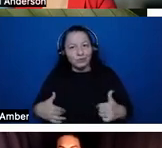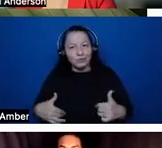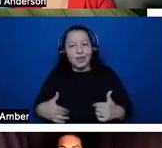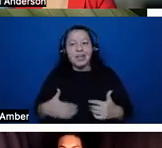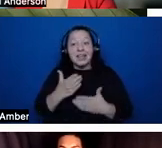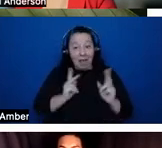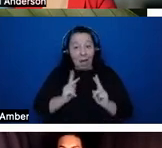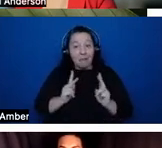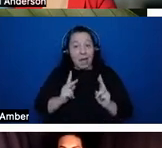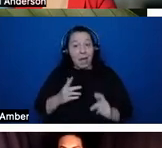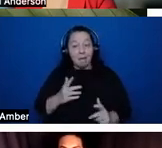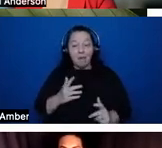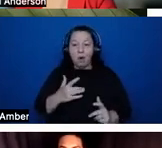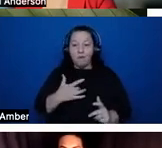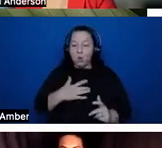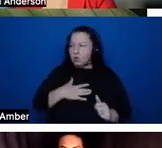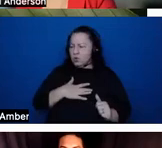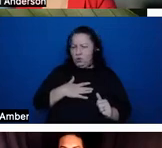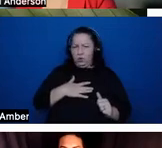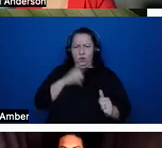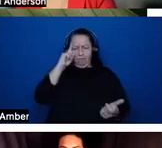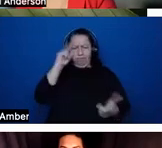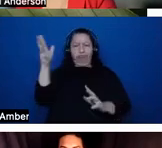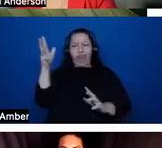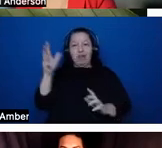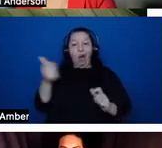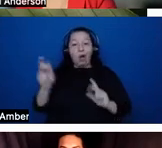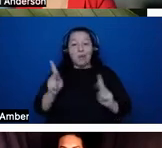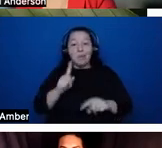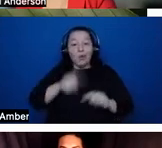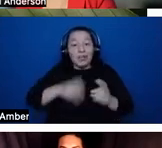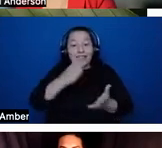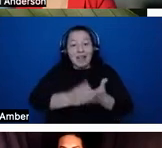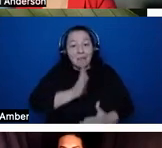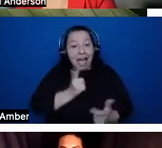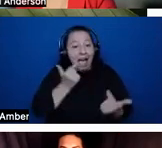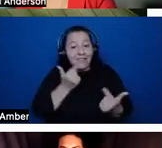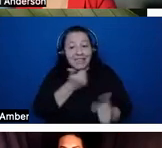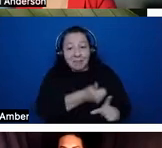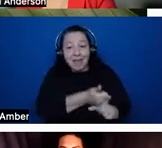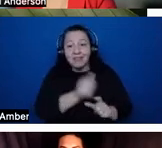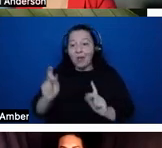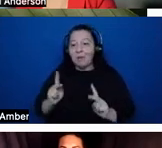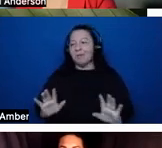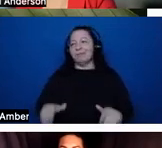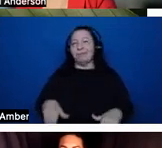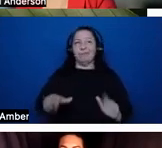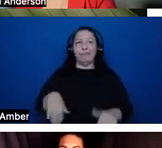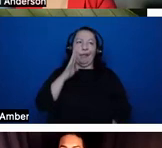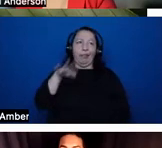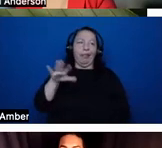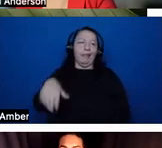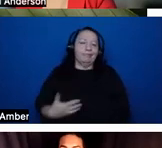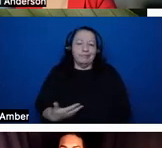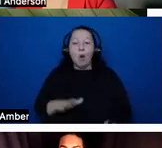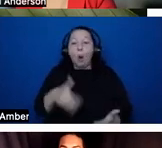kind of like a psychological loop. Other people couldn't stop laughing. Other people were just chill and trying to ignore it. But all those reactions are normal.